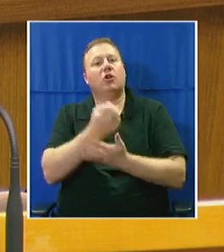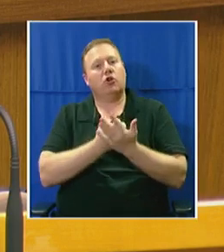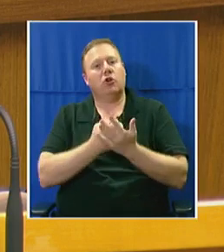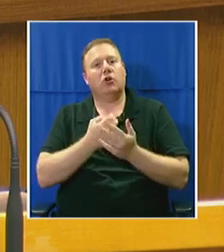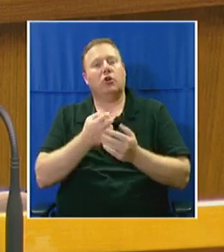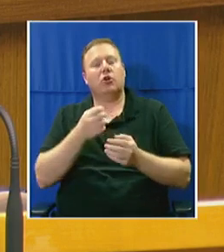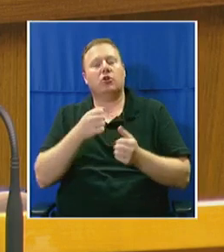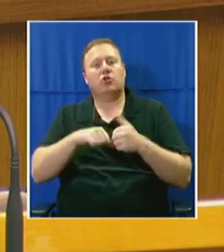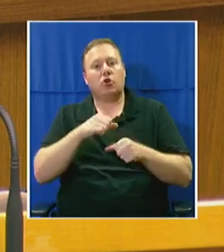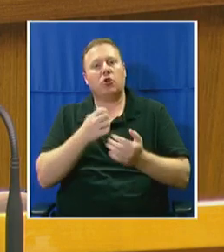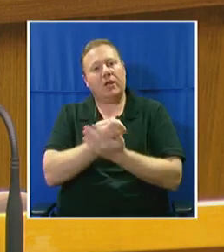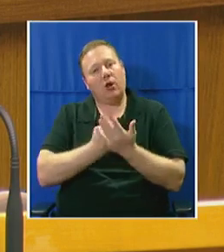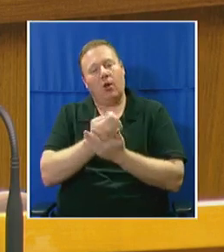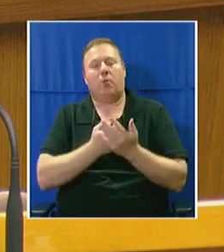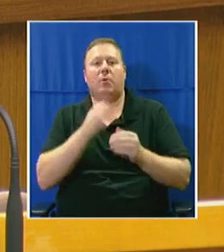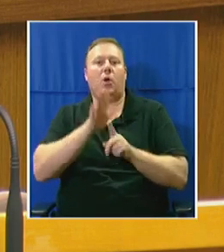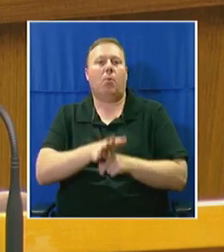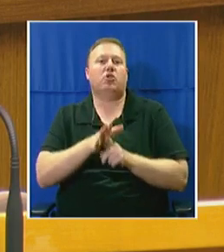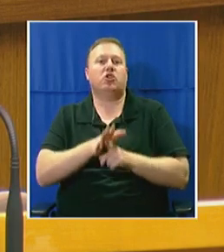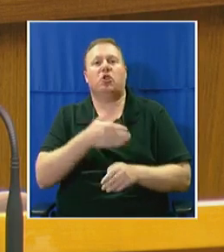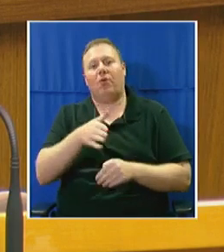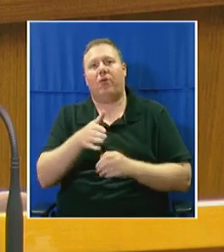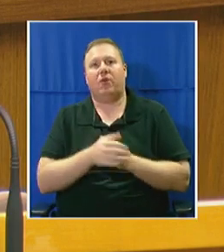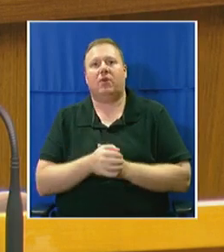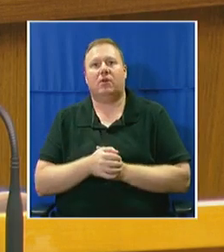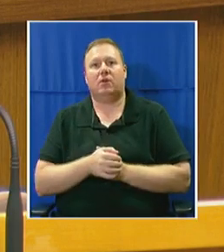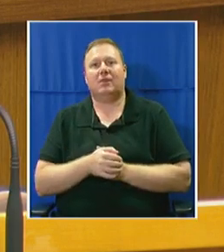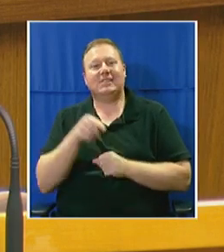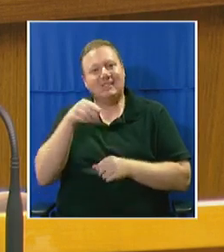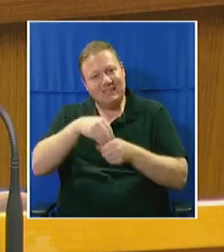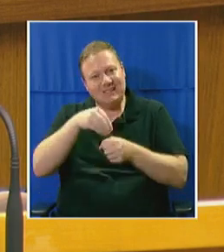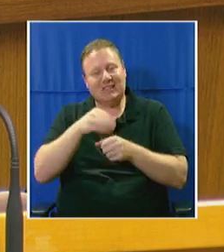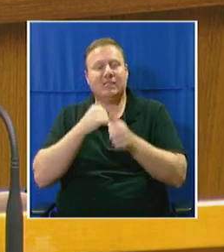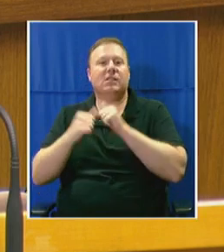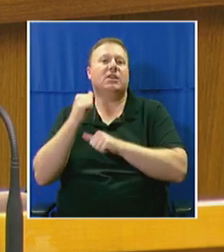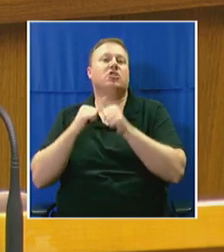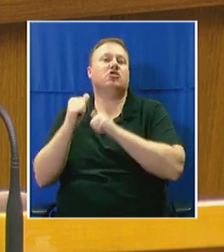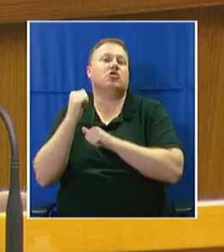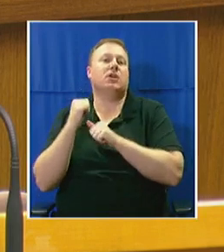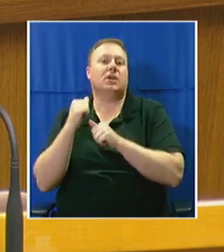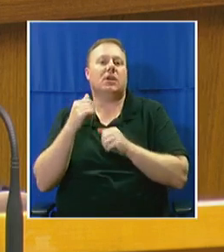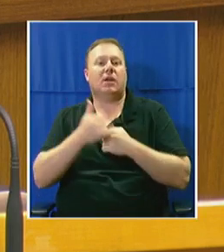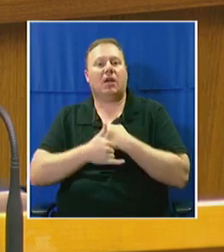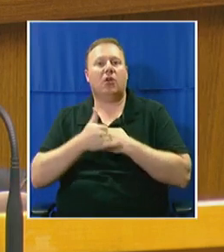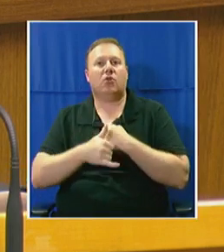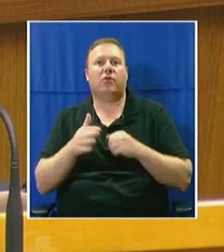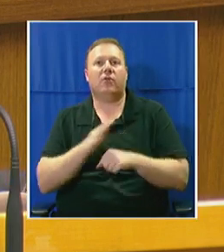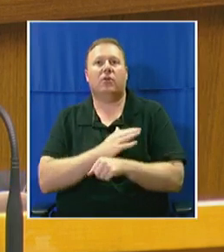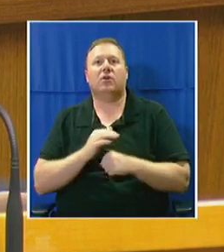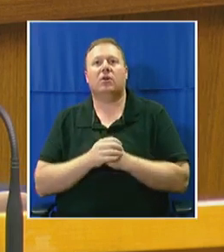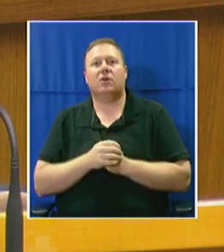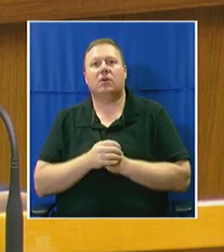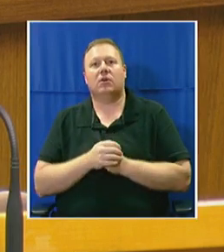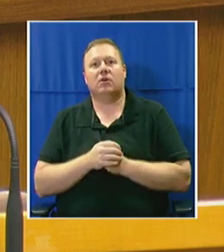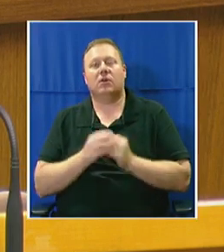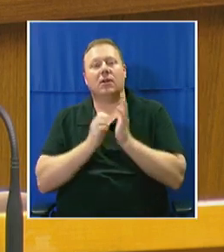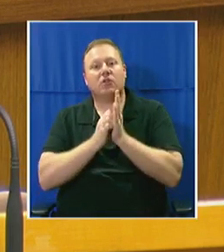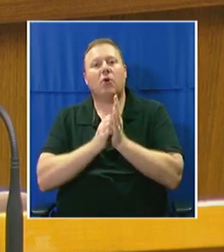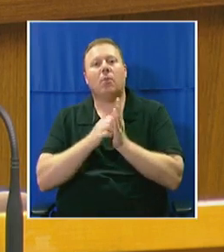OS of human coexistence women have shaken off the shackles of the past in in a determined struggle against